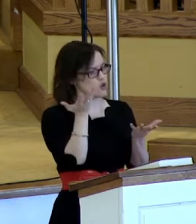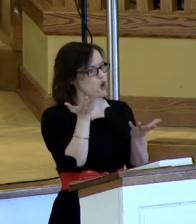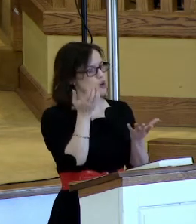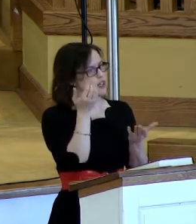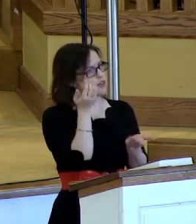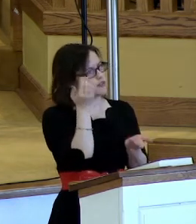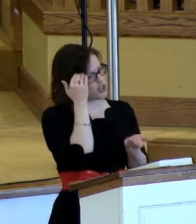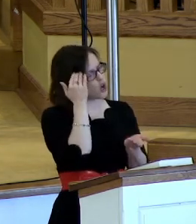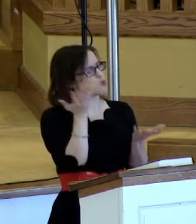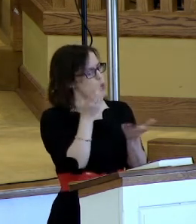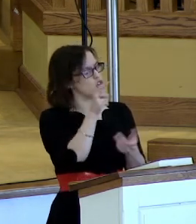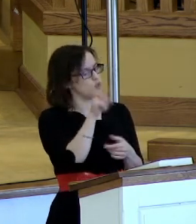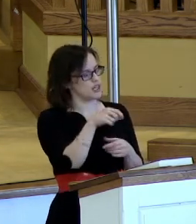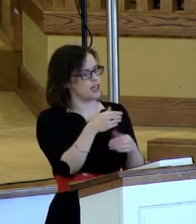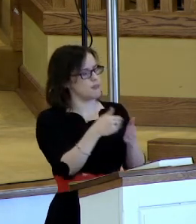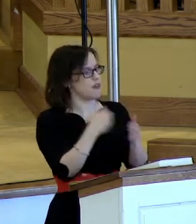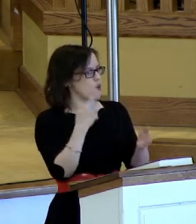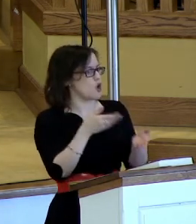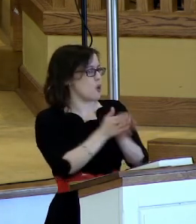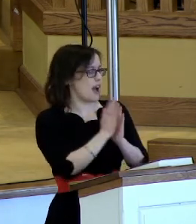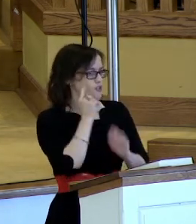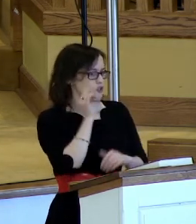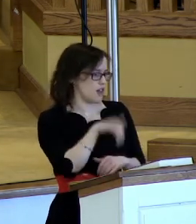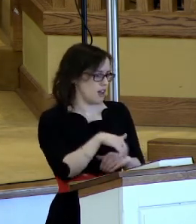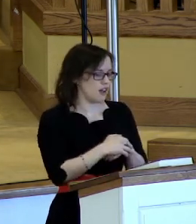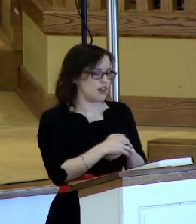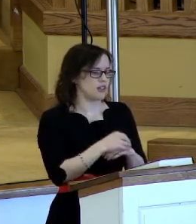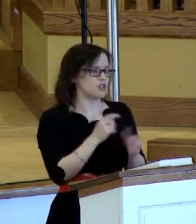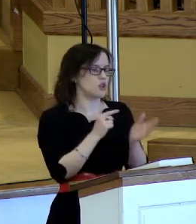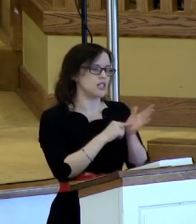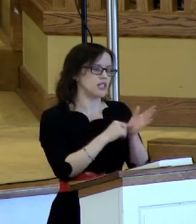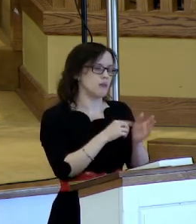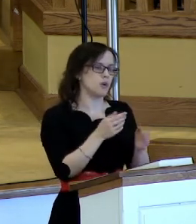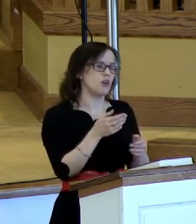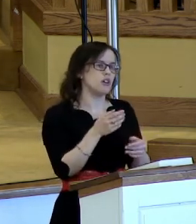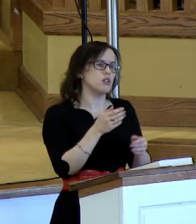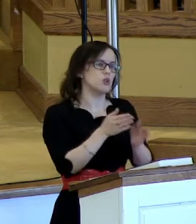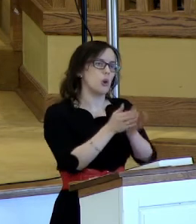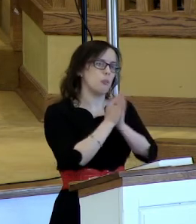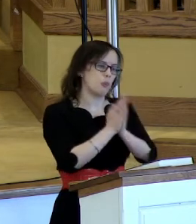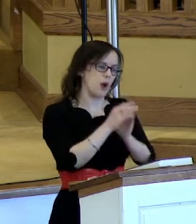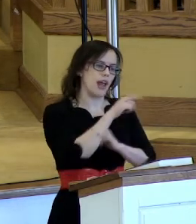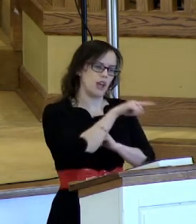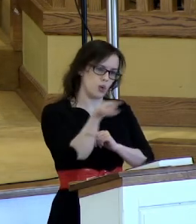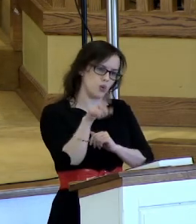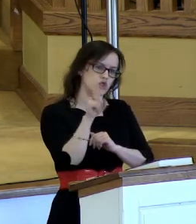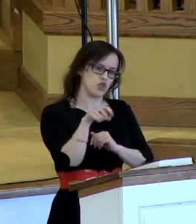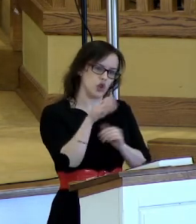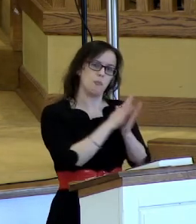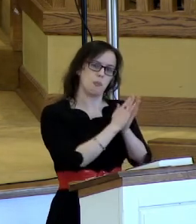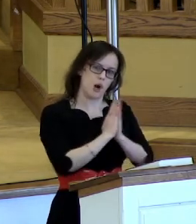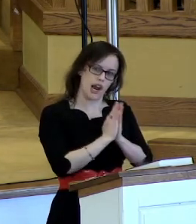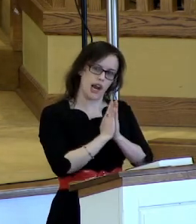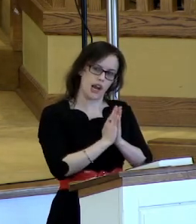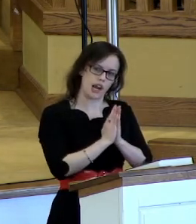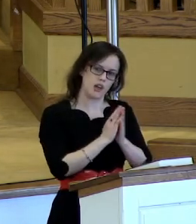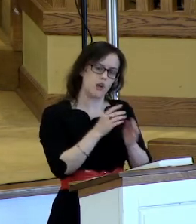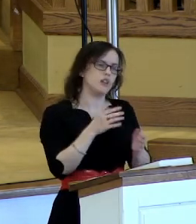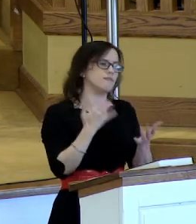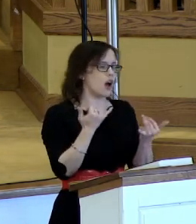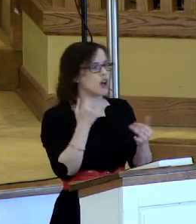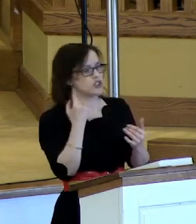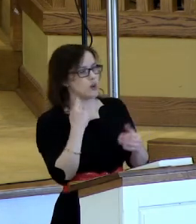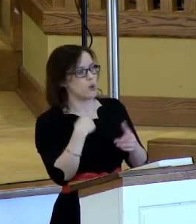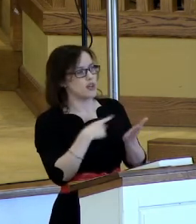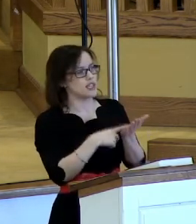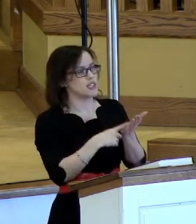After this manner," you see, this is an example, "therefore pray ye." Now, we have a faith. We talk a lot about thy kingdom come, thy